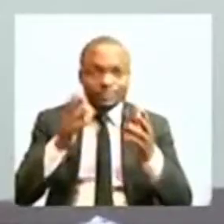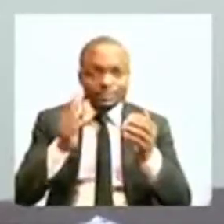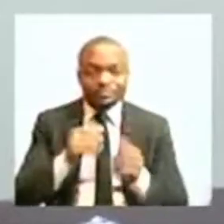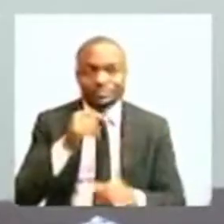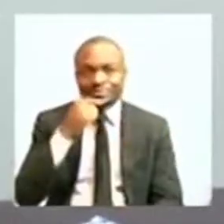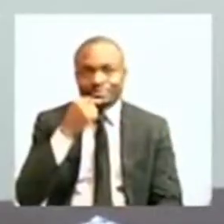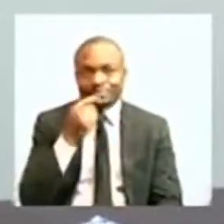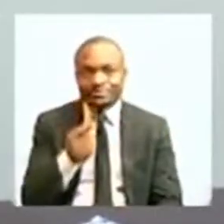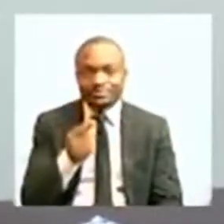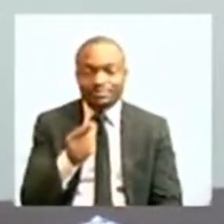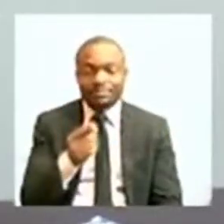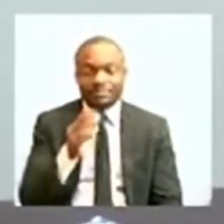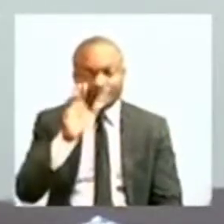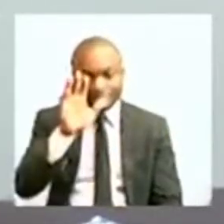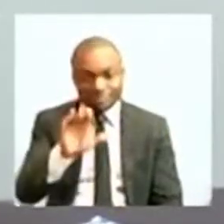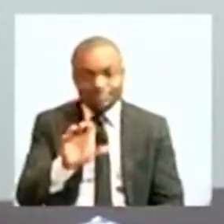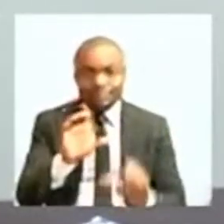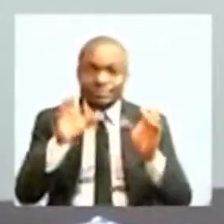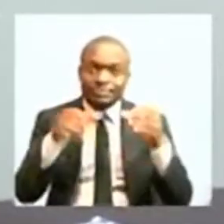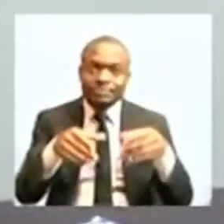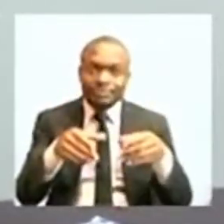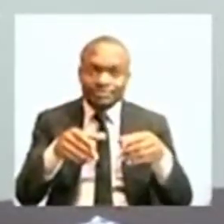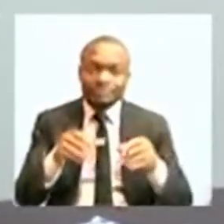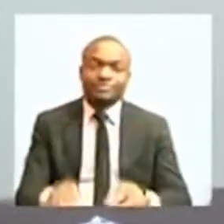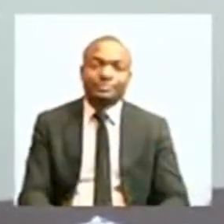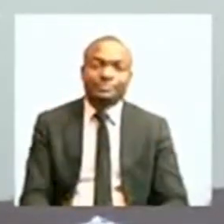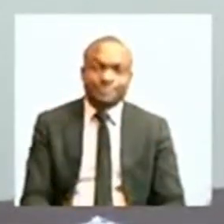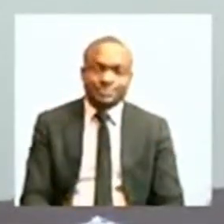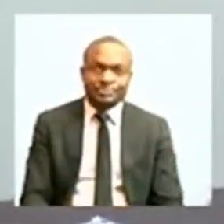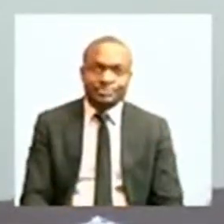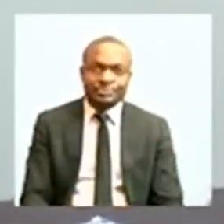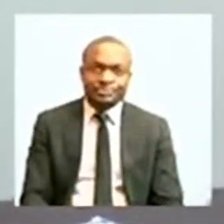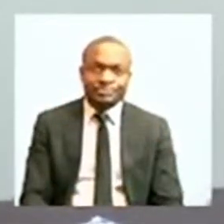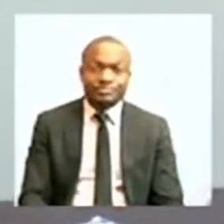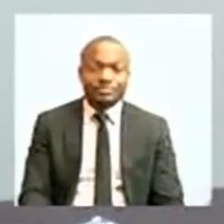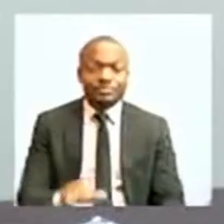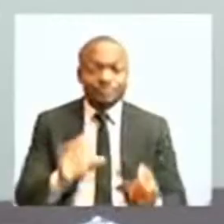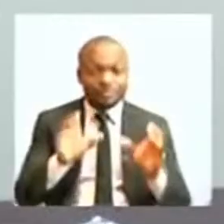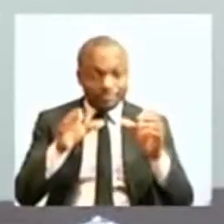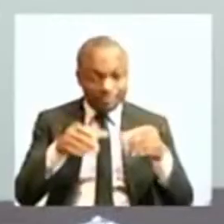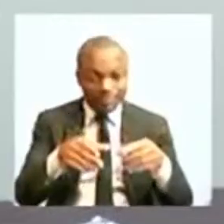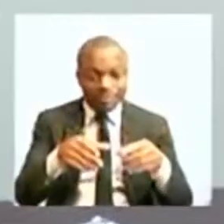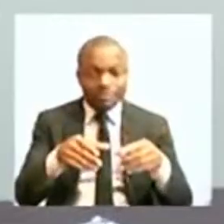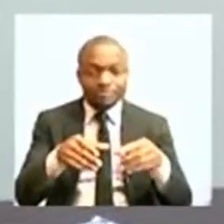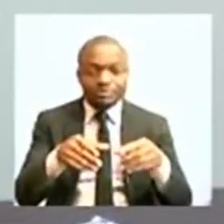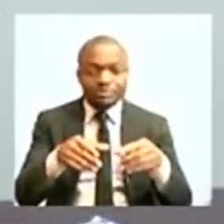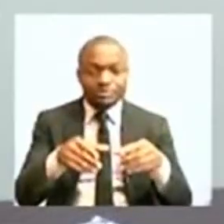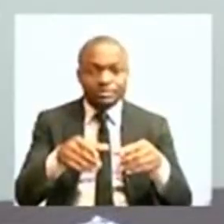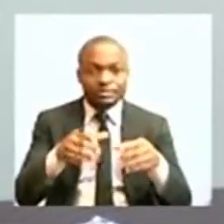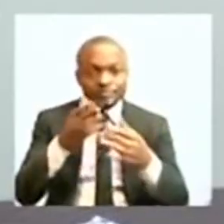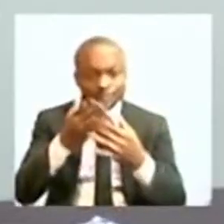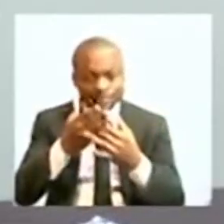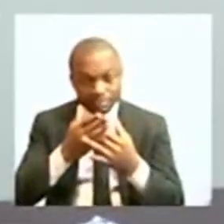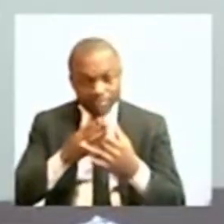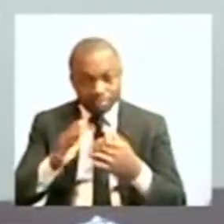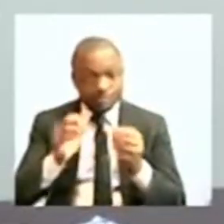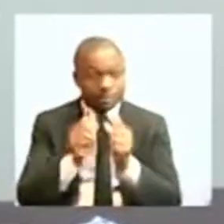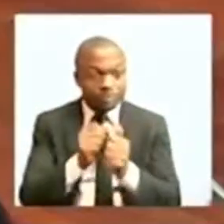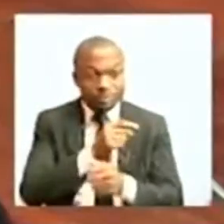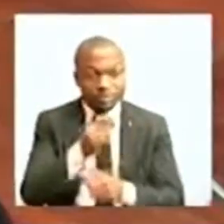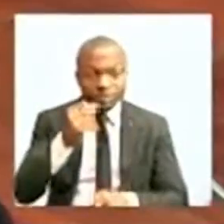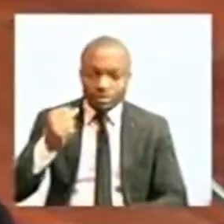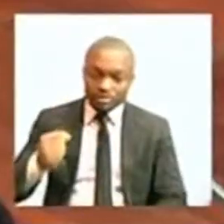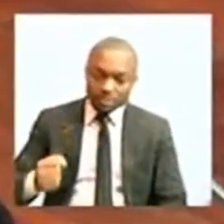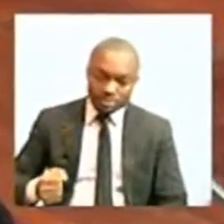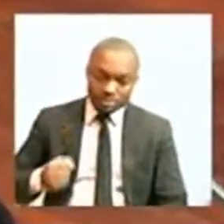there are councils which are doing very well. There are councils we are going to share with you. Chief